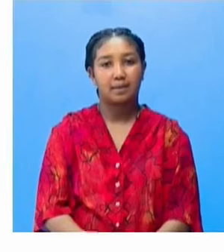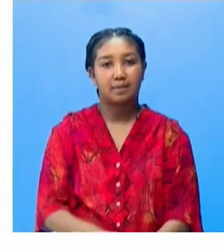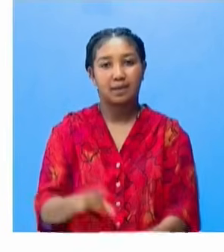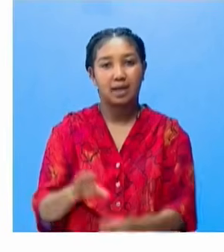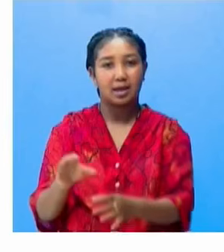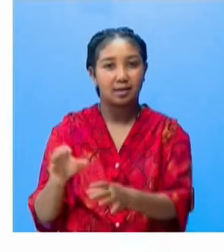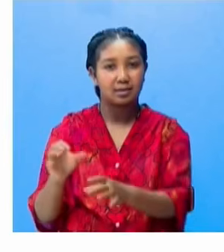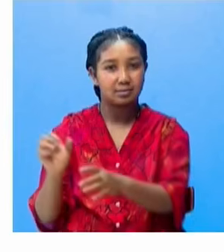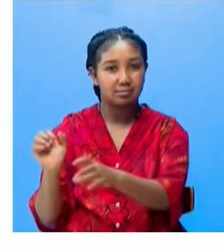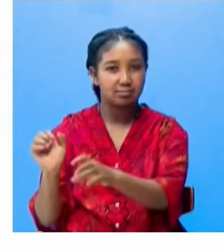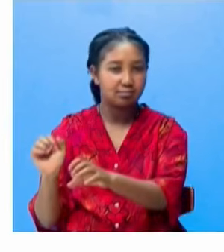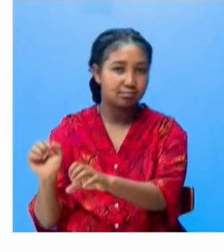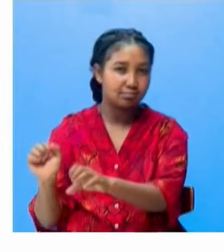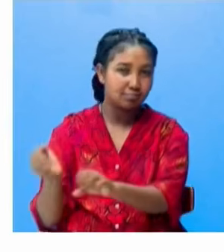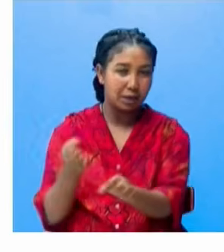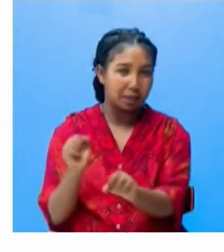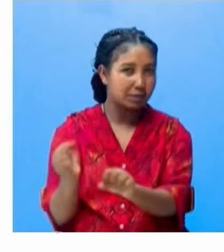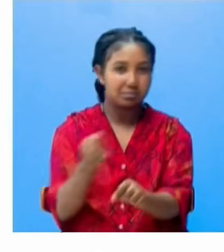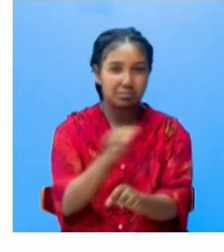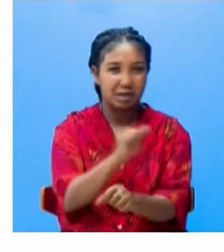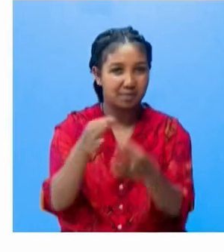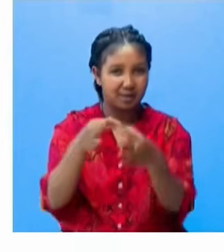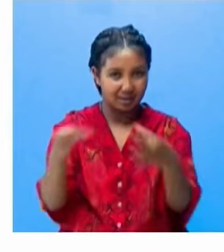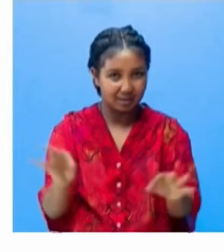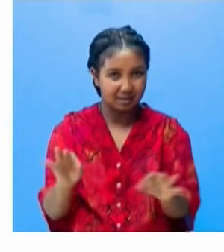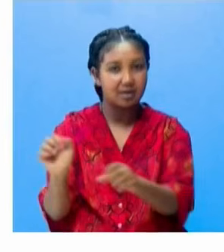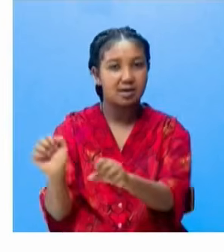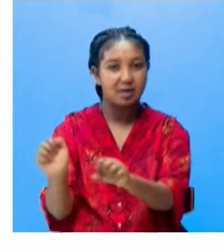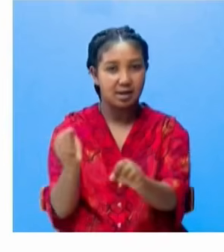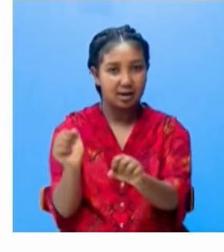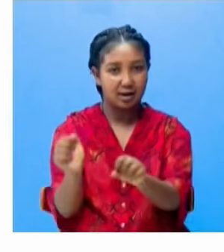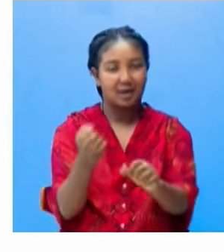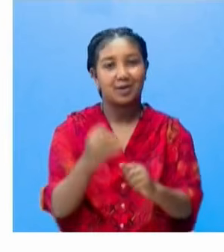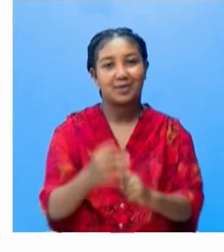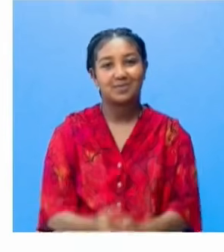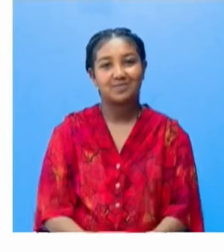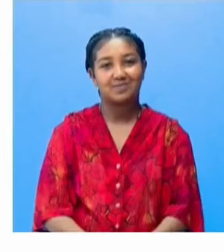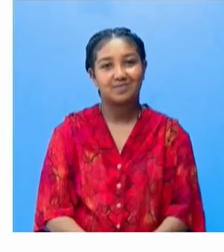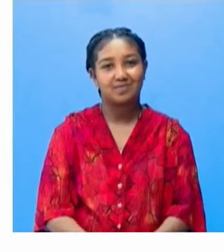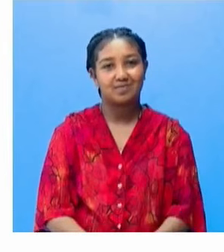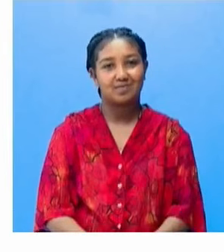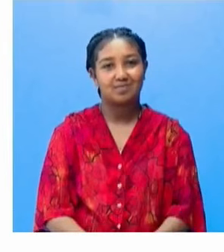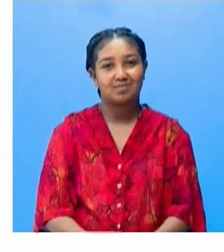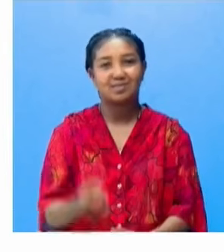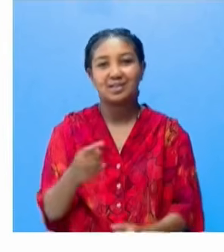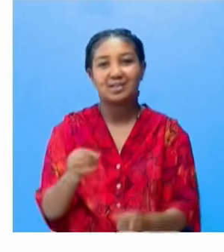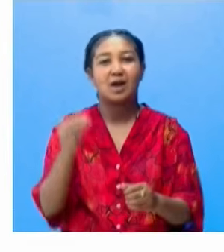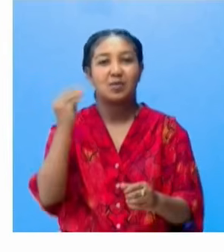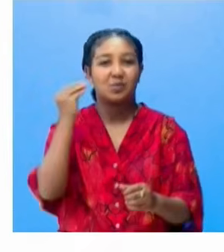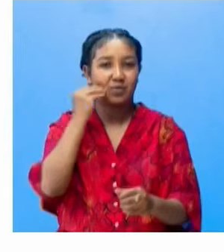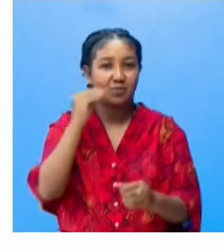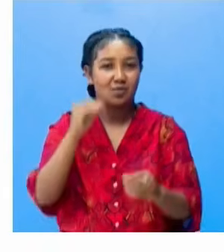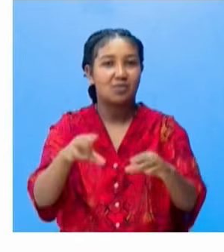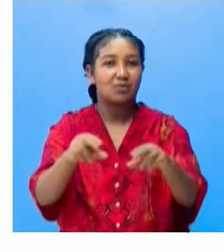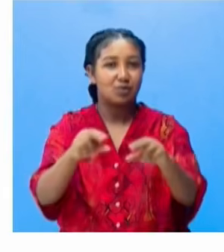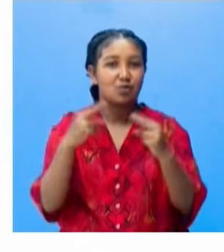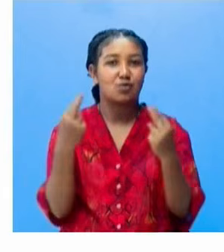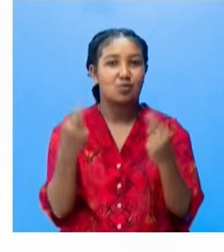cleaning. Let's use the same sentence, all right? Cleaning the room.